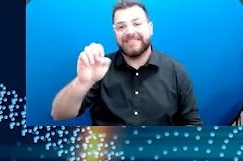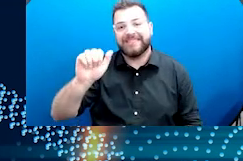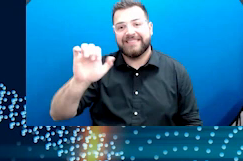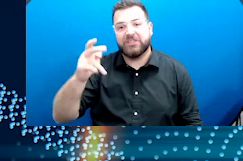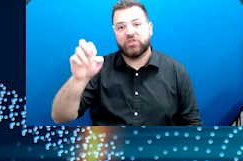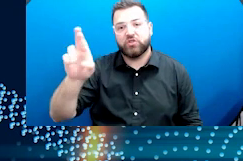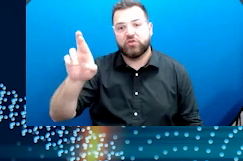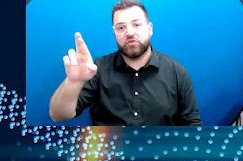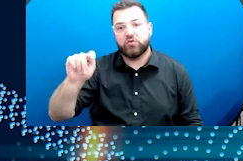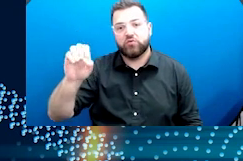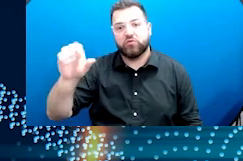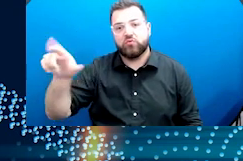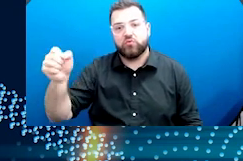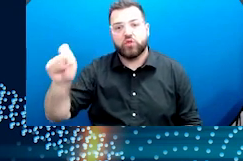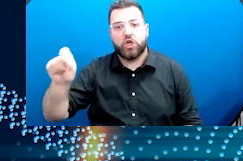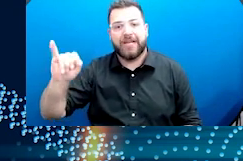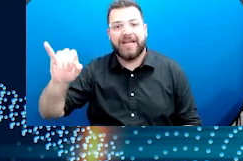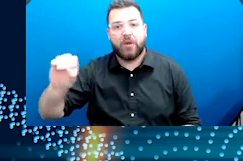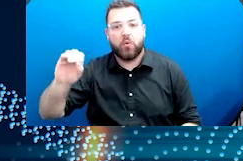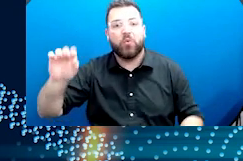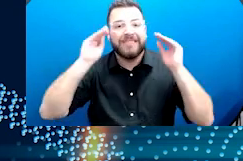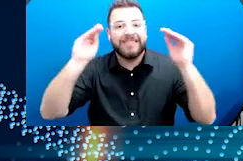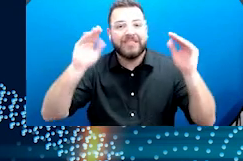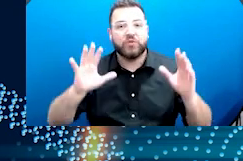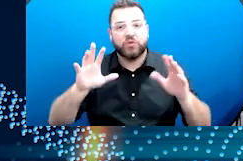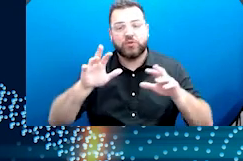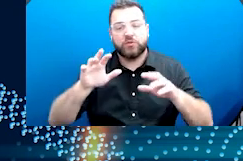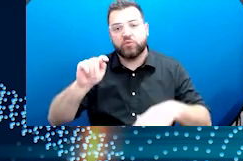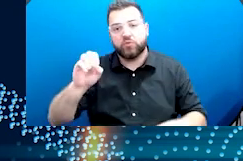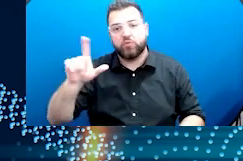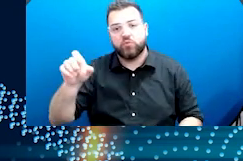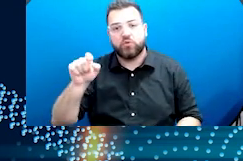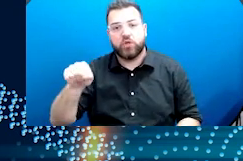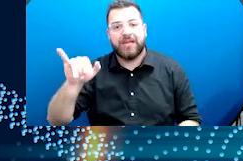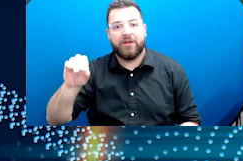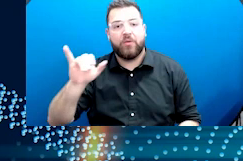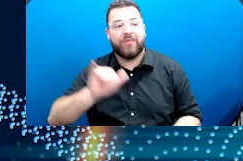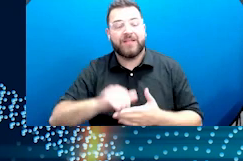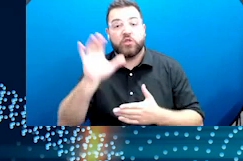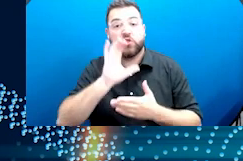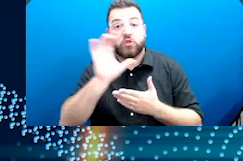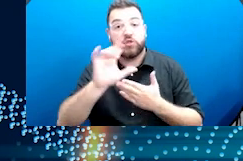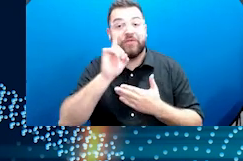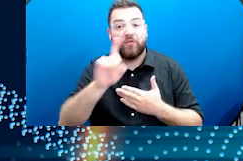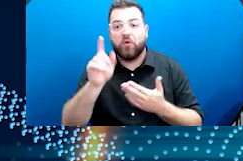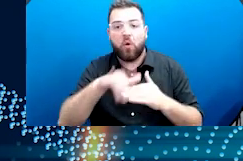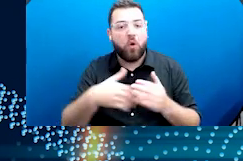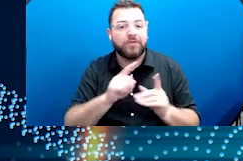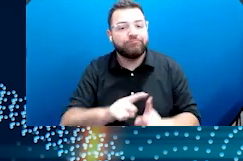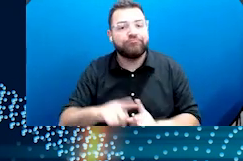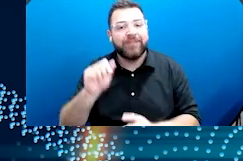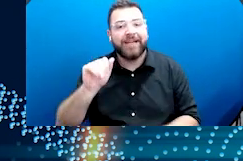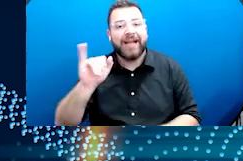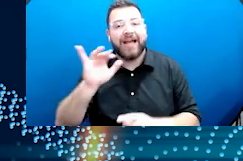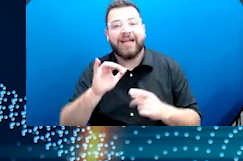Yeah, so futuretools.io is a search engine for AI for all different kinds. You can, and it filters out